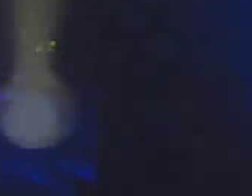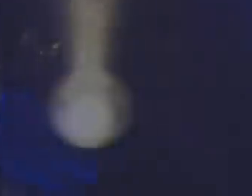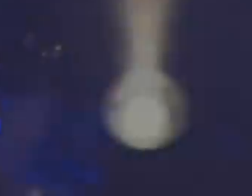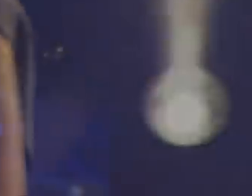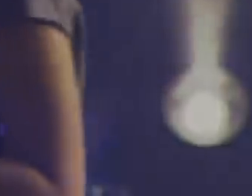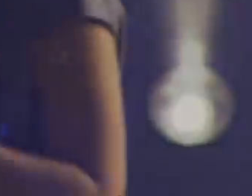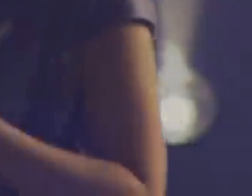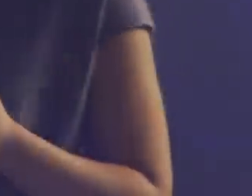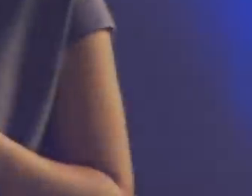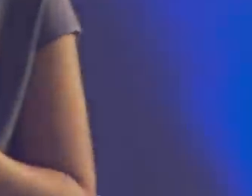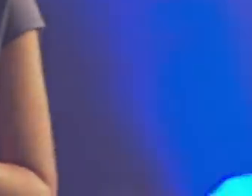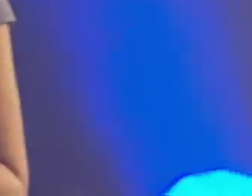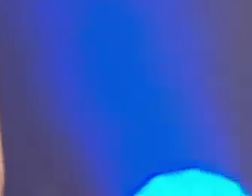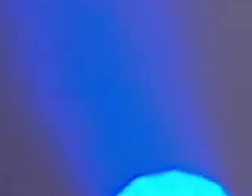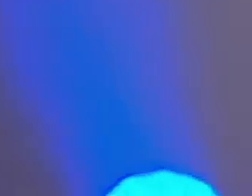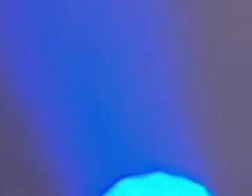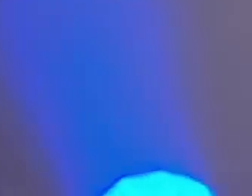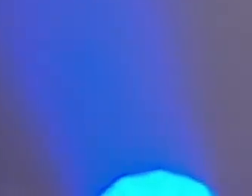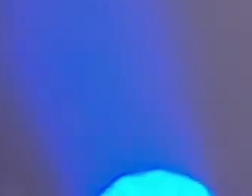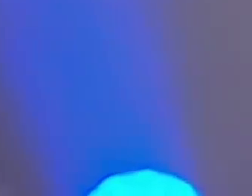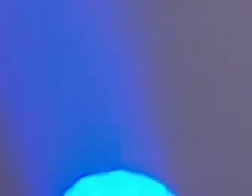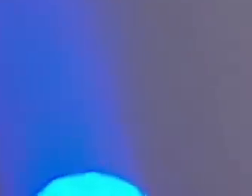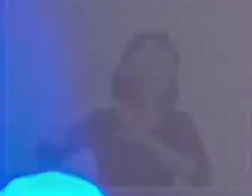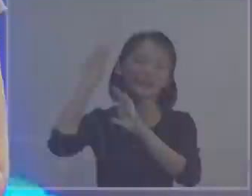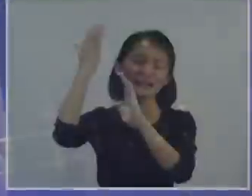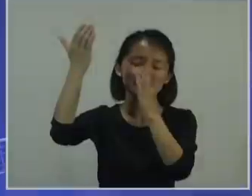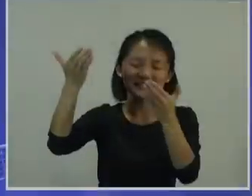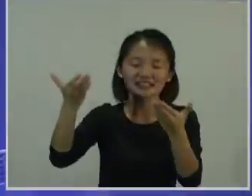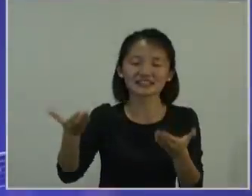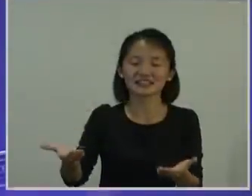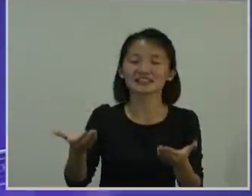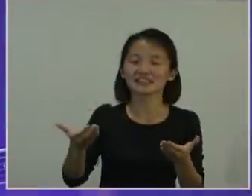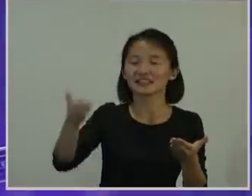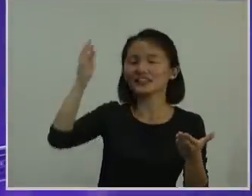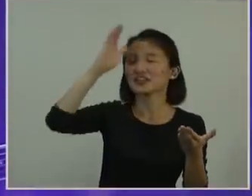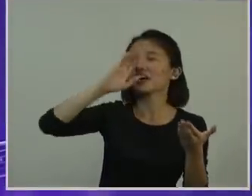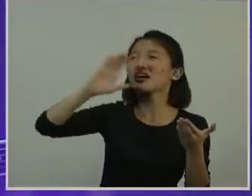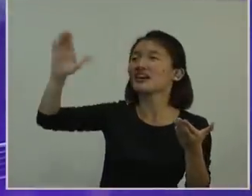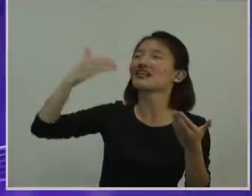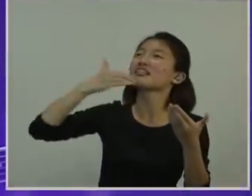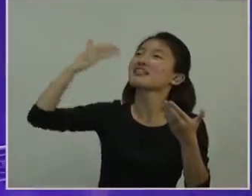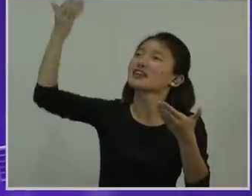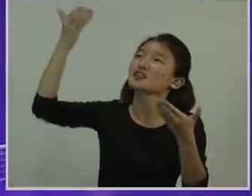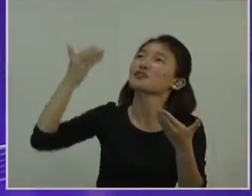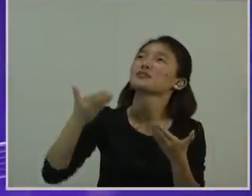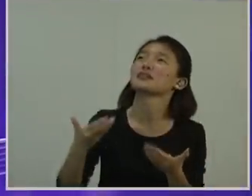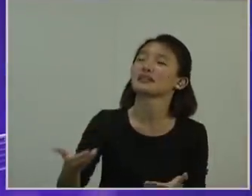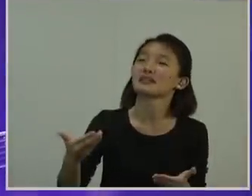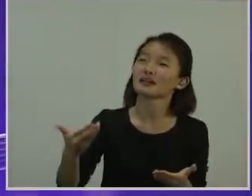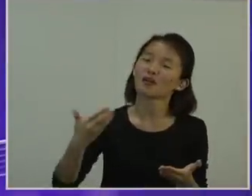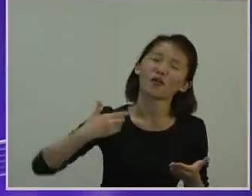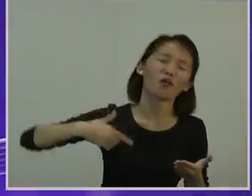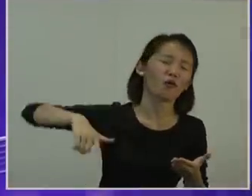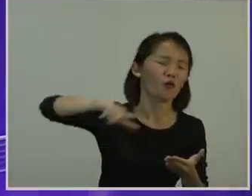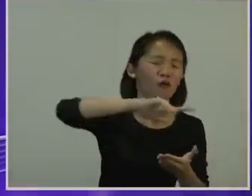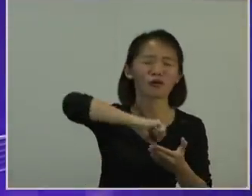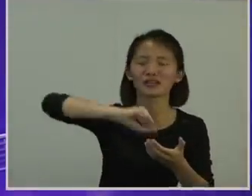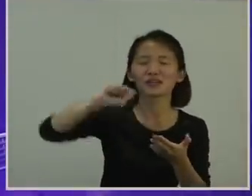Thank you for your presence, God. We thank you, God, that you're here in this place. We give you all the glory and all the